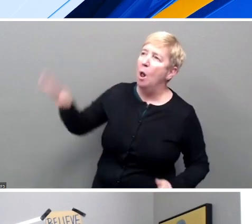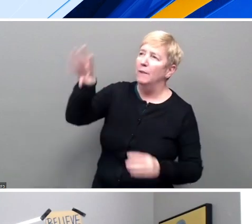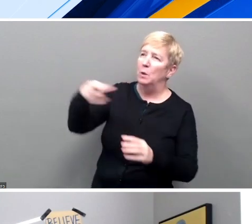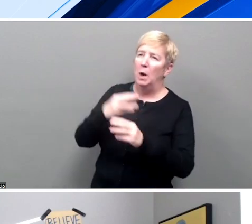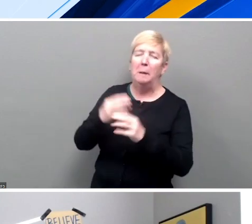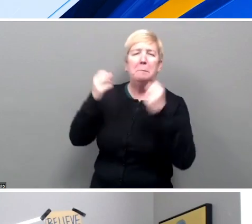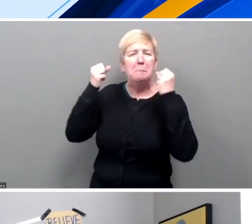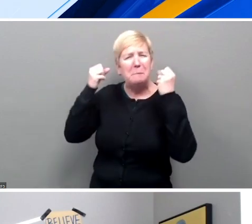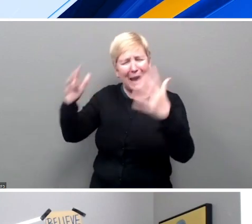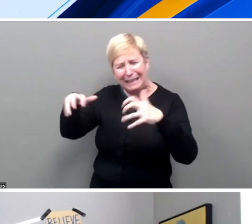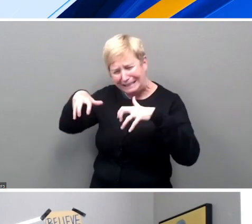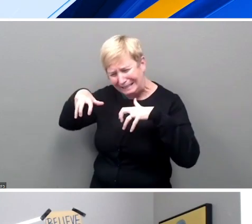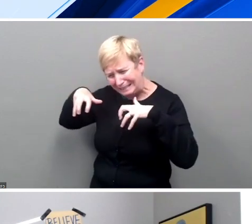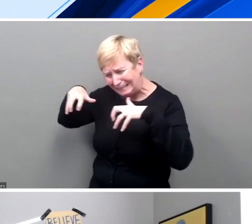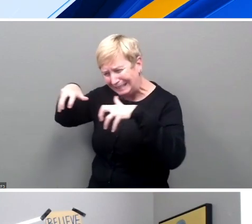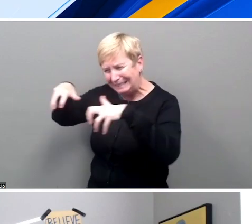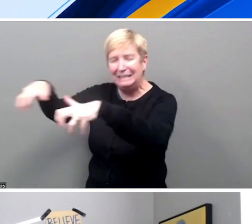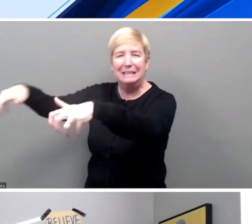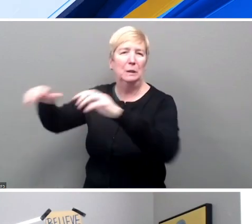it's